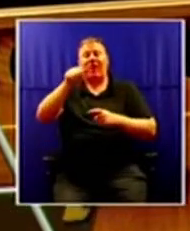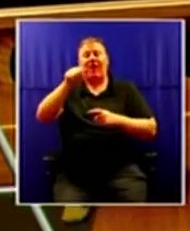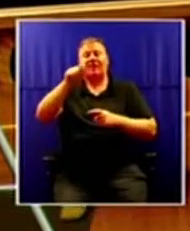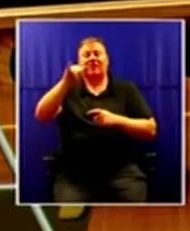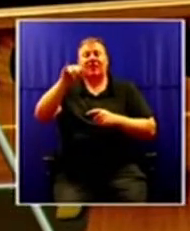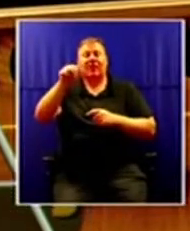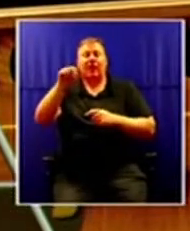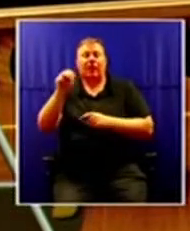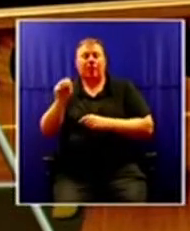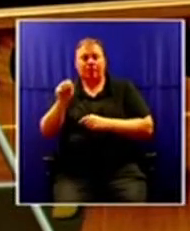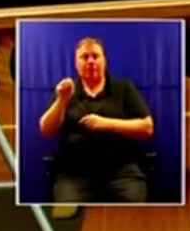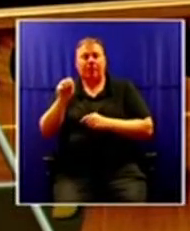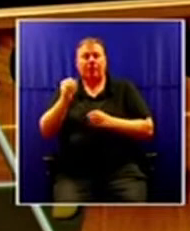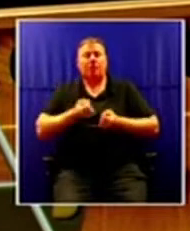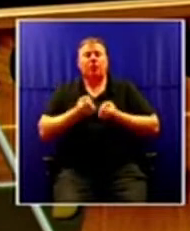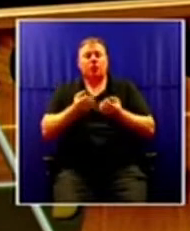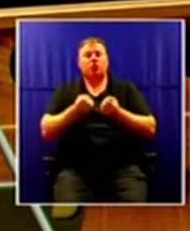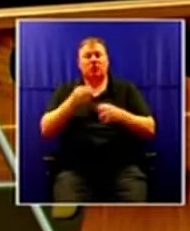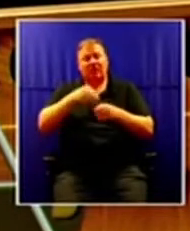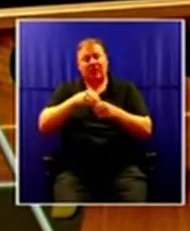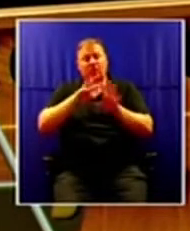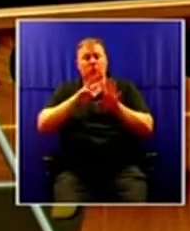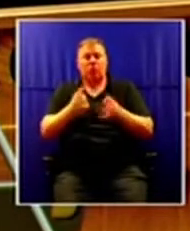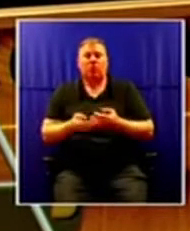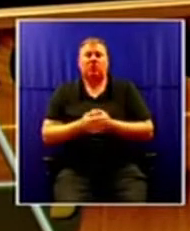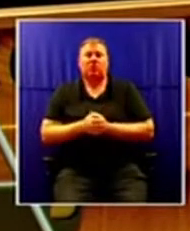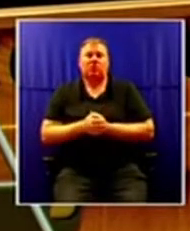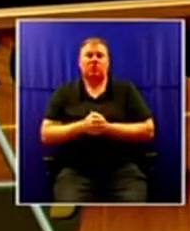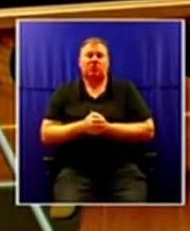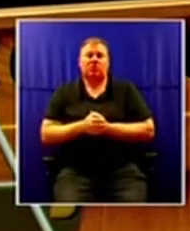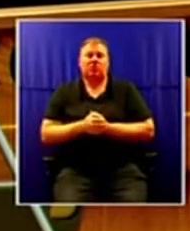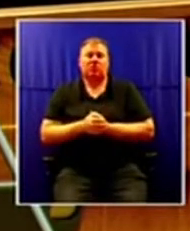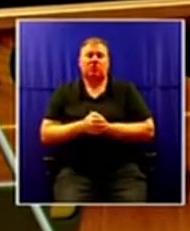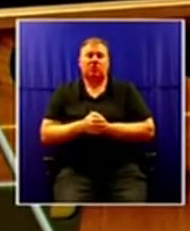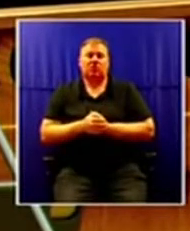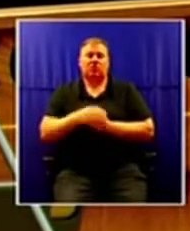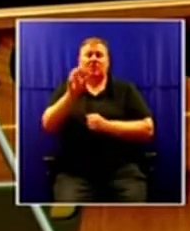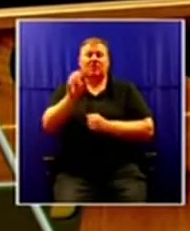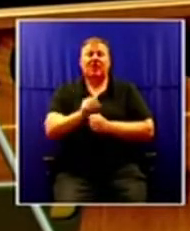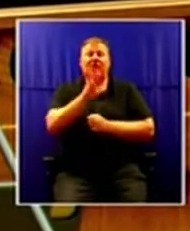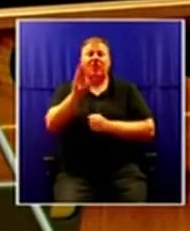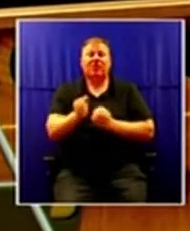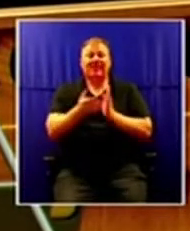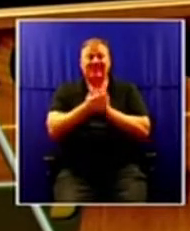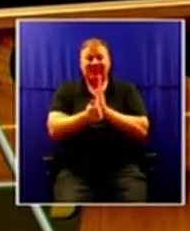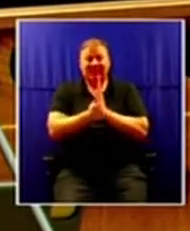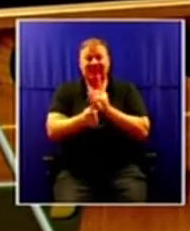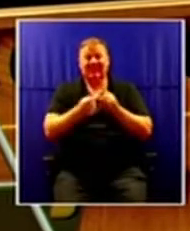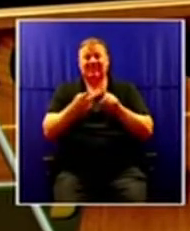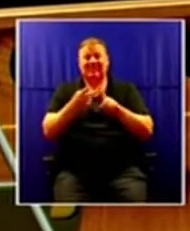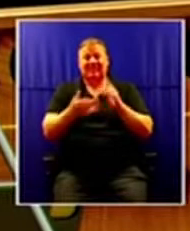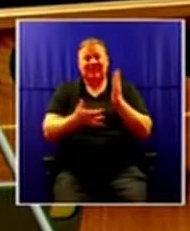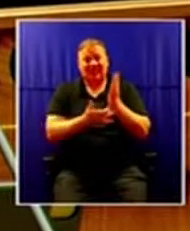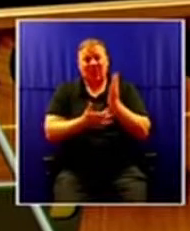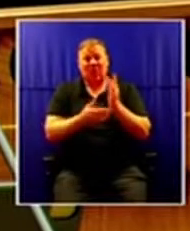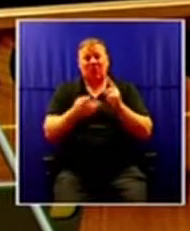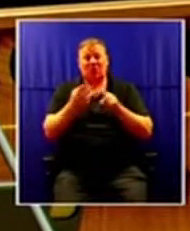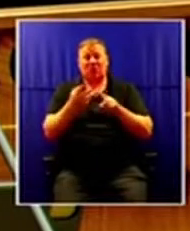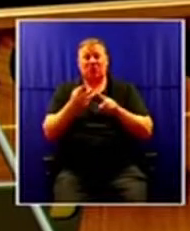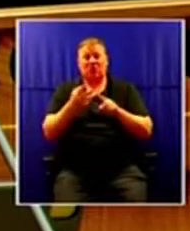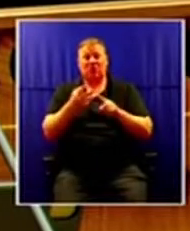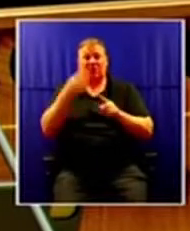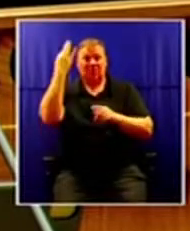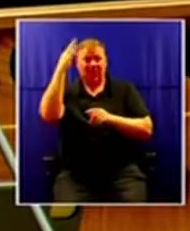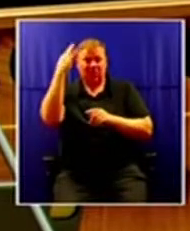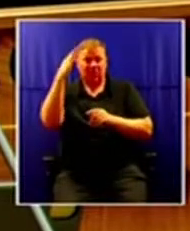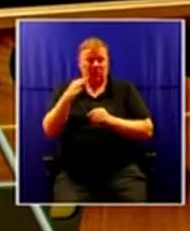this initiative, South African skills, technology, and expertise is being used